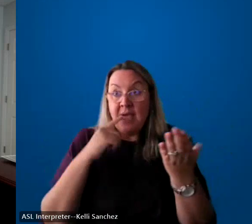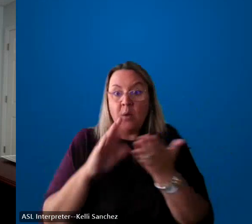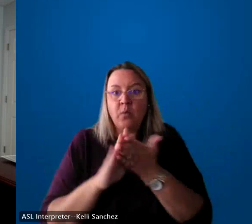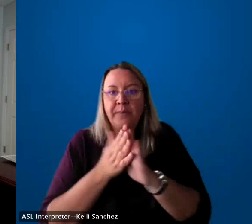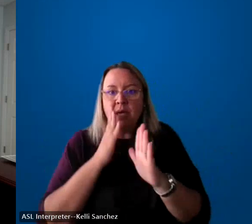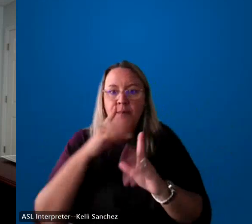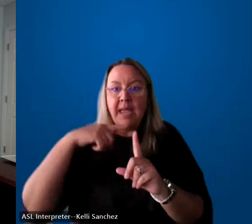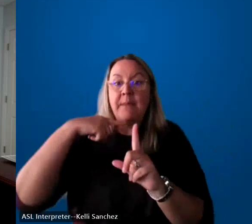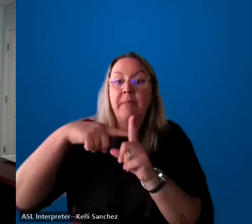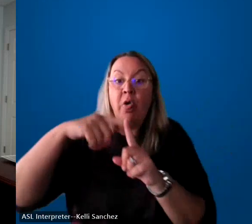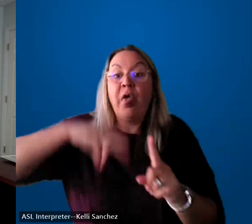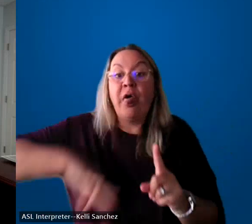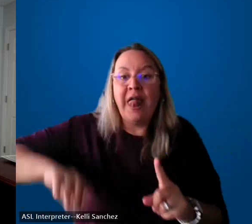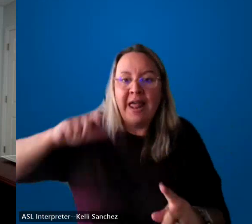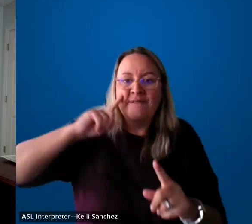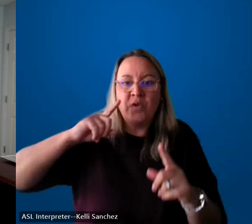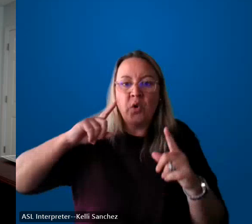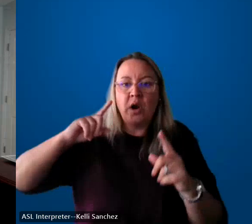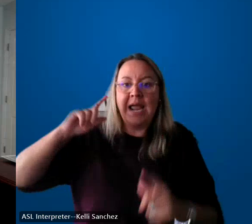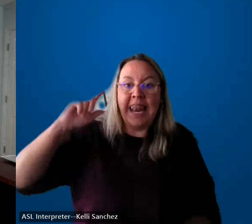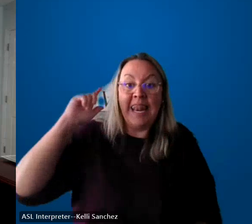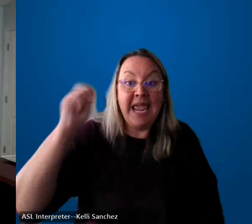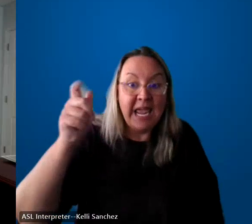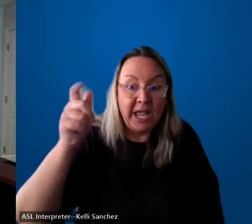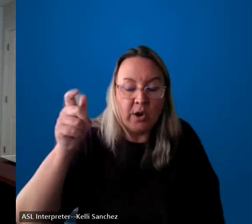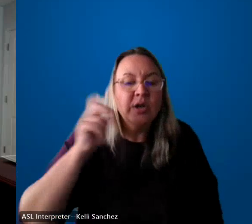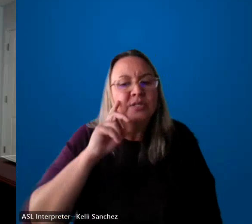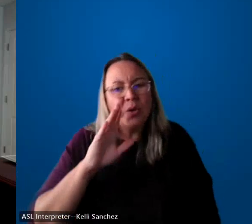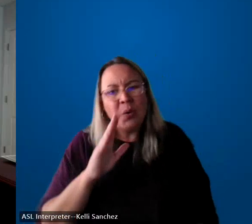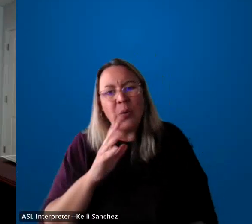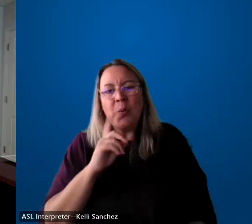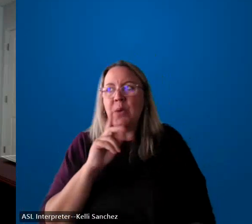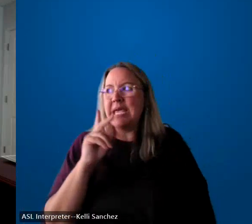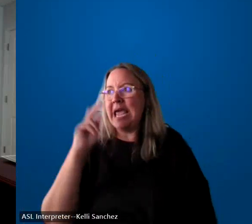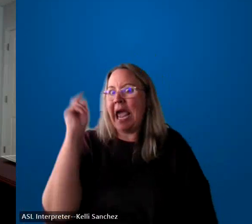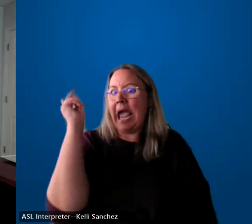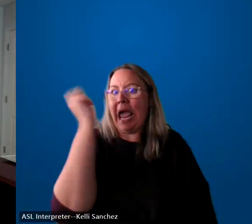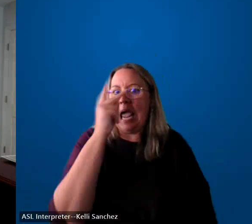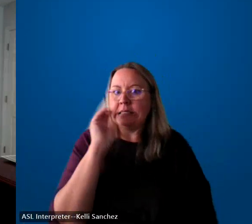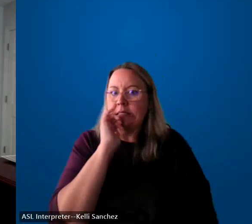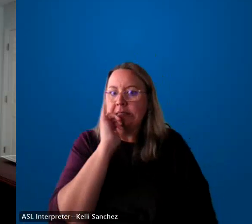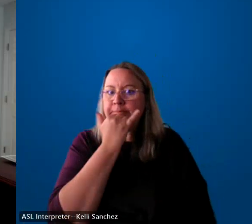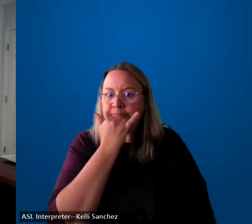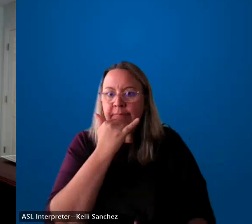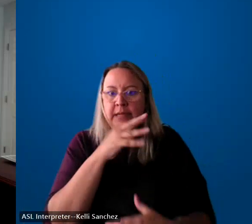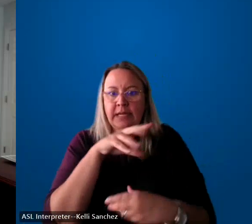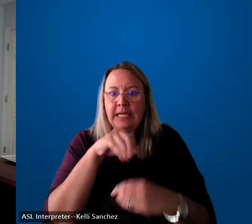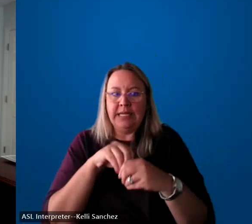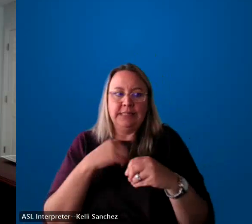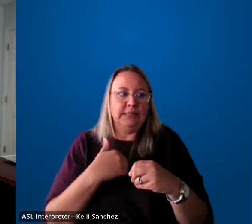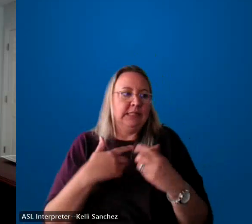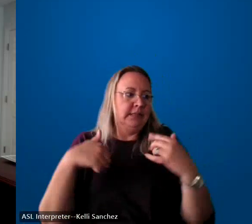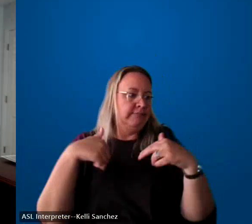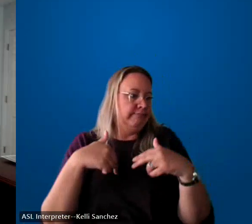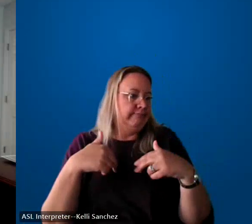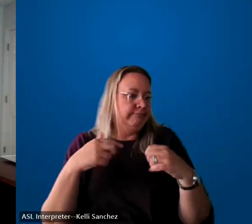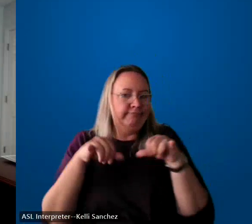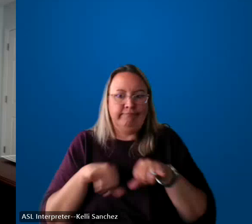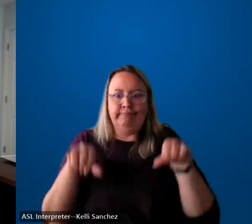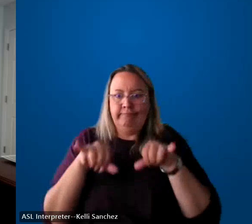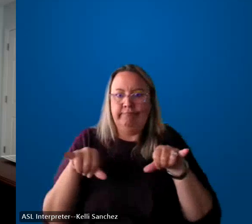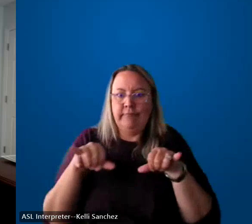as a whole? And I think we sort of accidentally fell into this place for quite a while now with